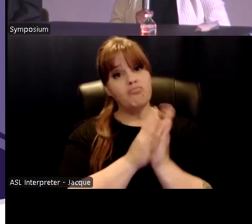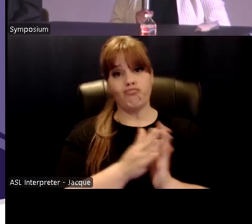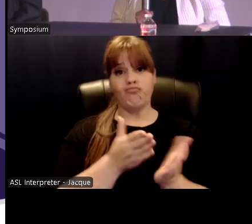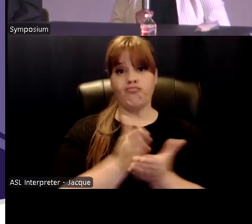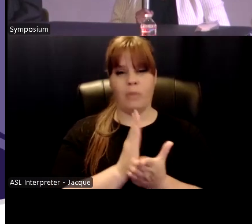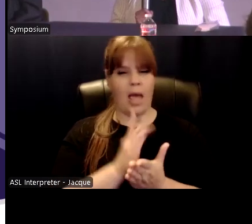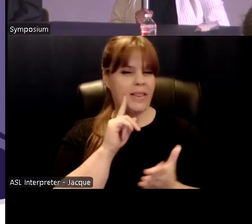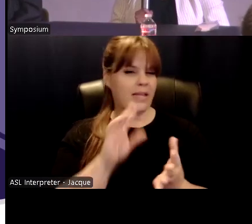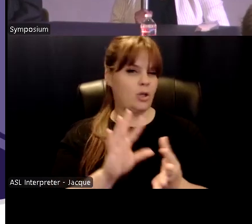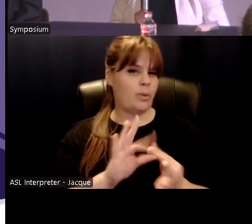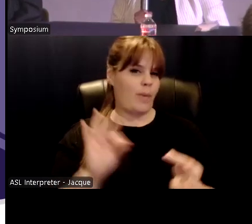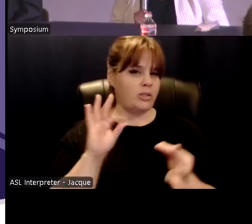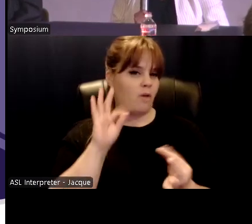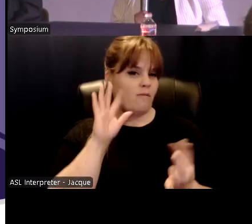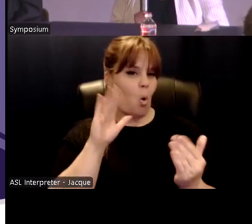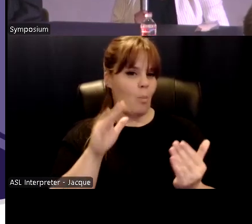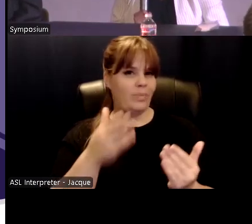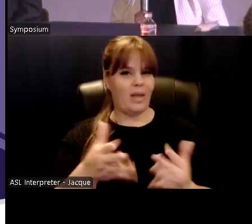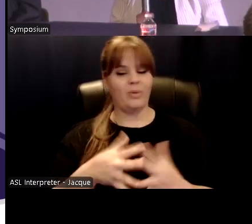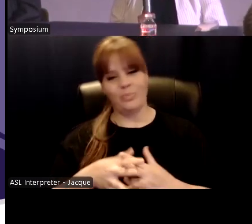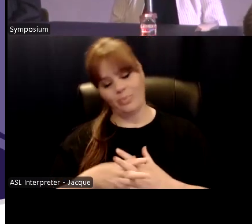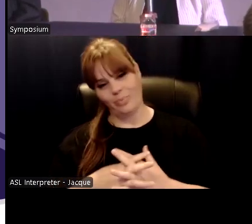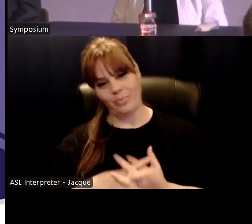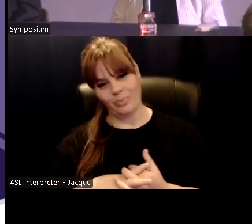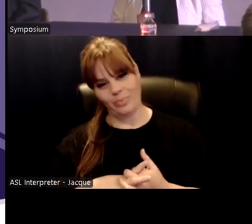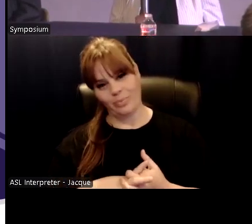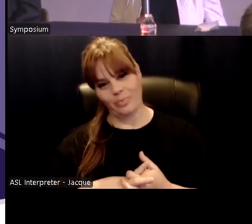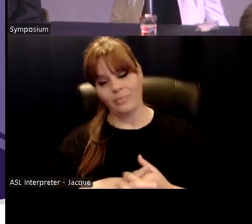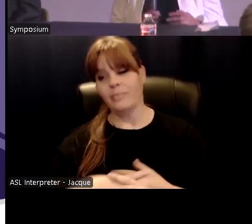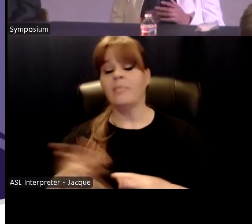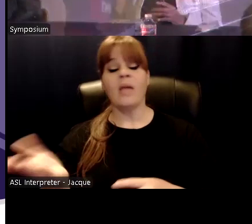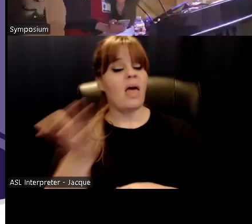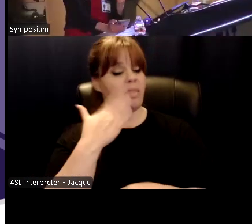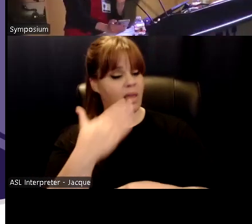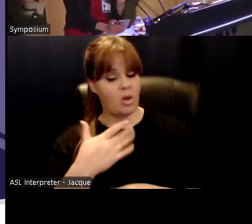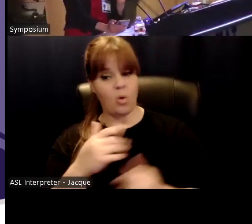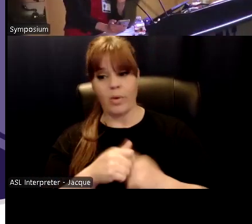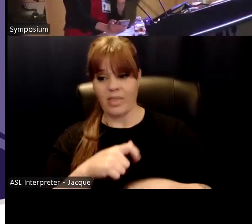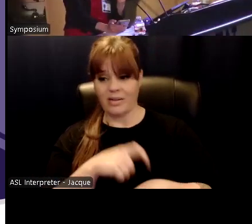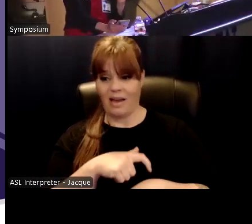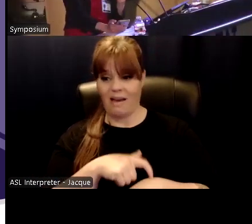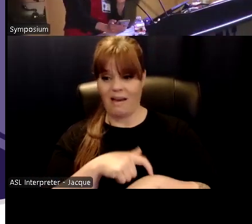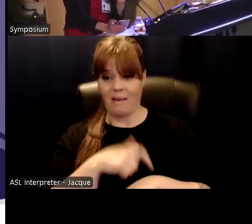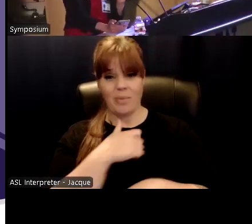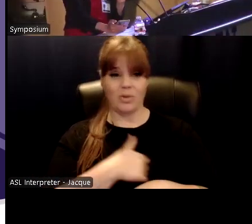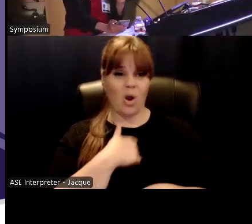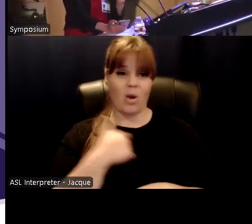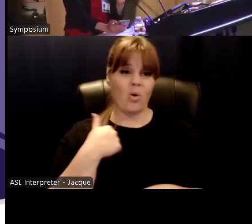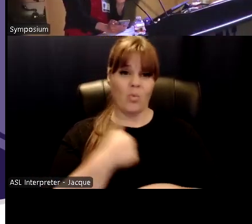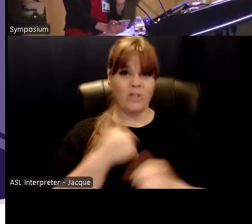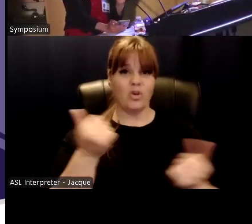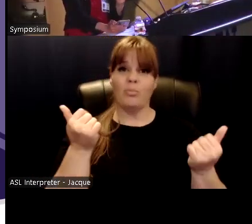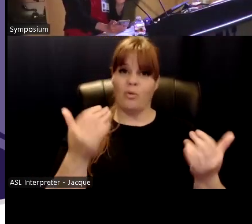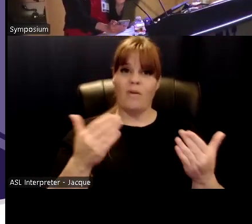of hope in there, hopefully. Thank you. In the interest of time, I'm sorry that we should probably move on